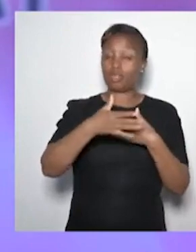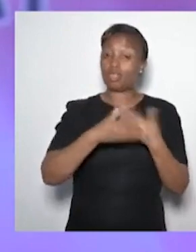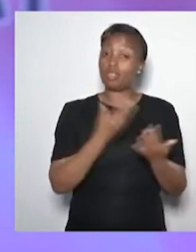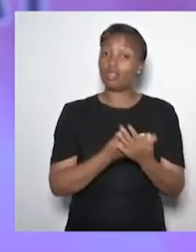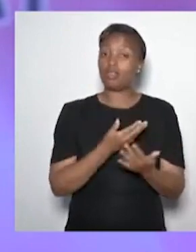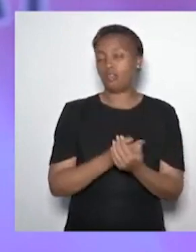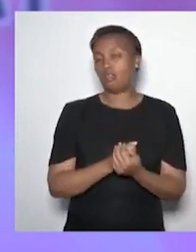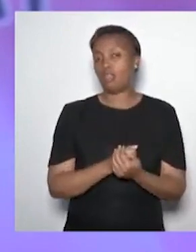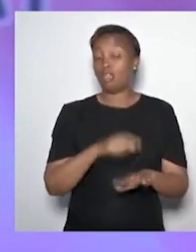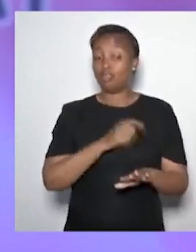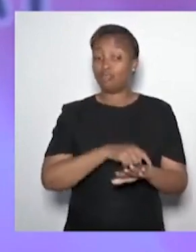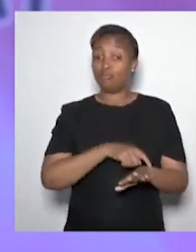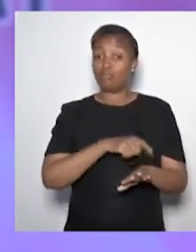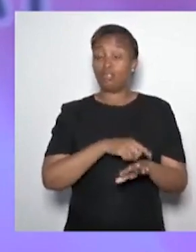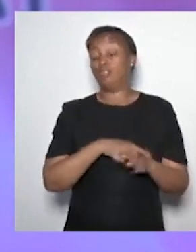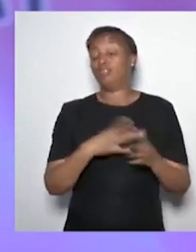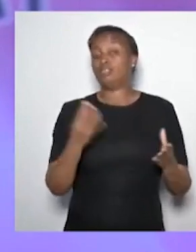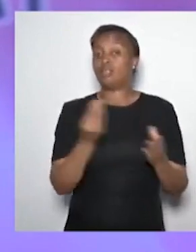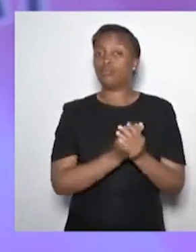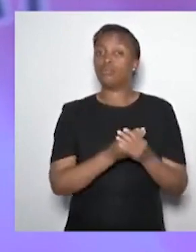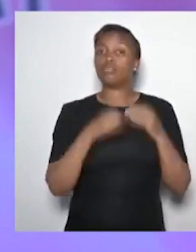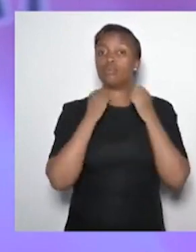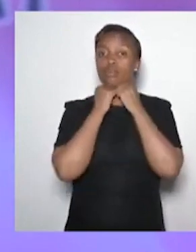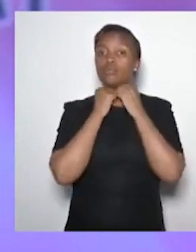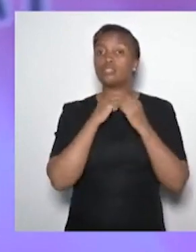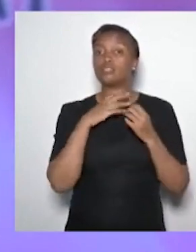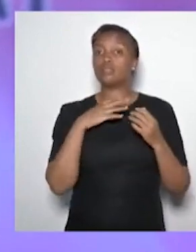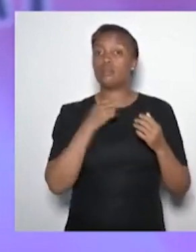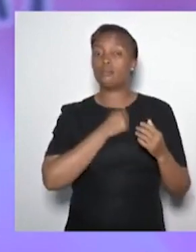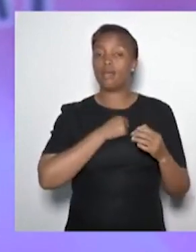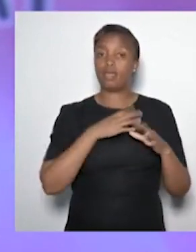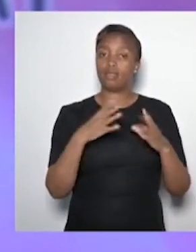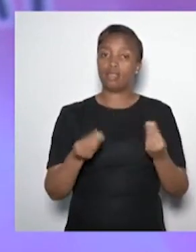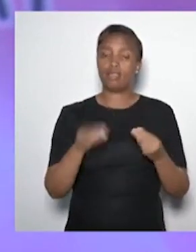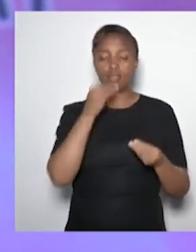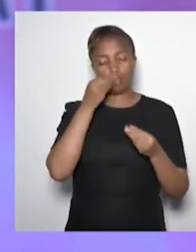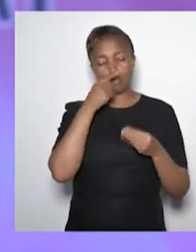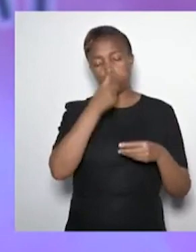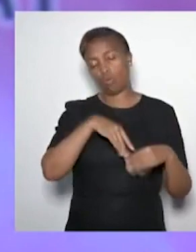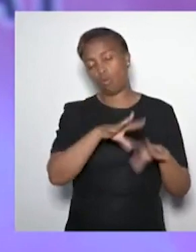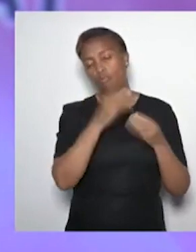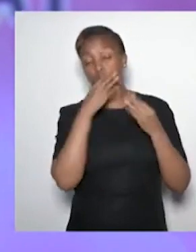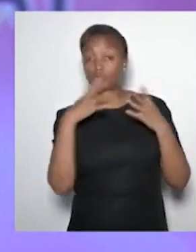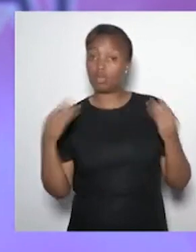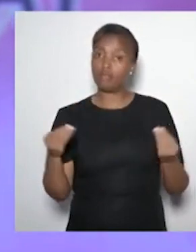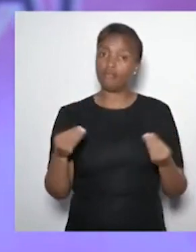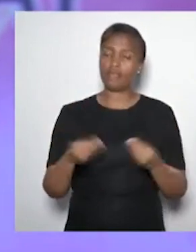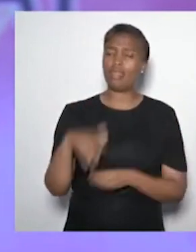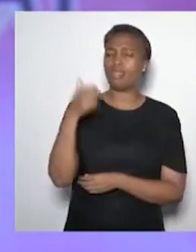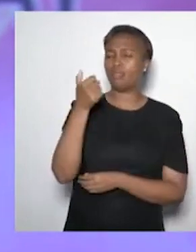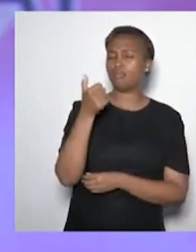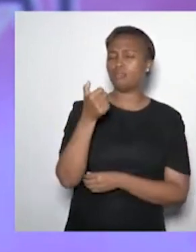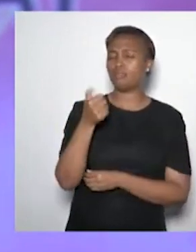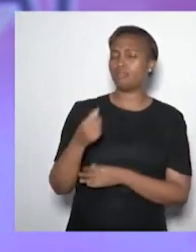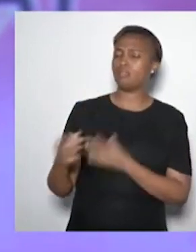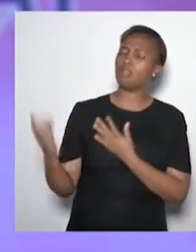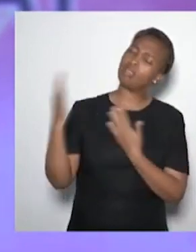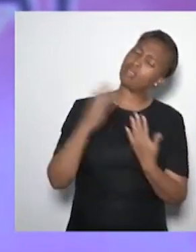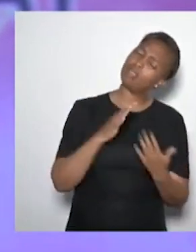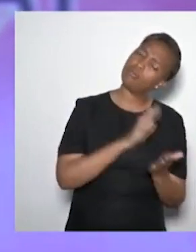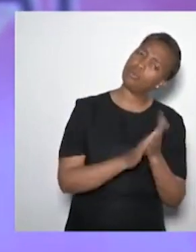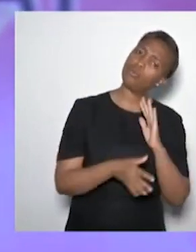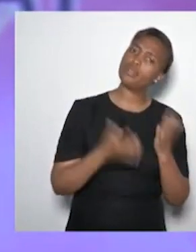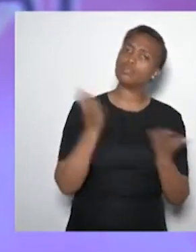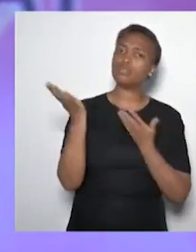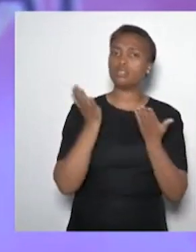my parents, and he ate everything that there was at our home. And the Saturday came, went to the